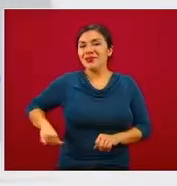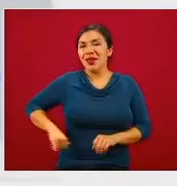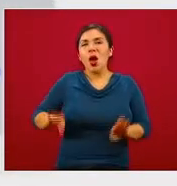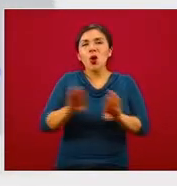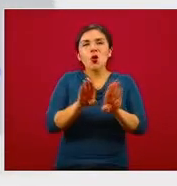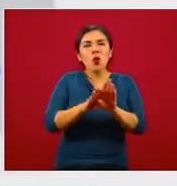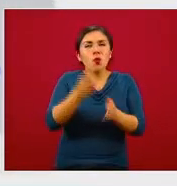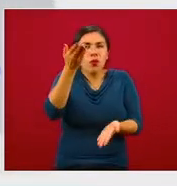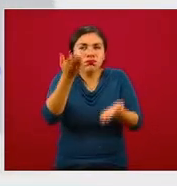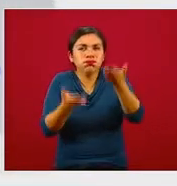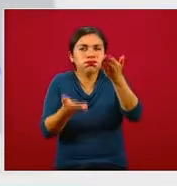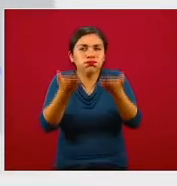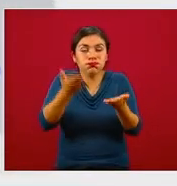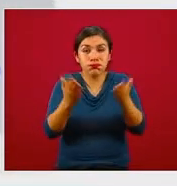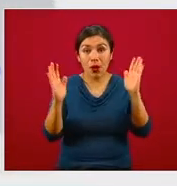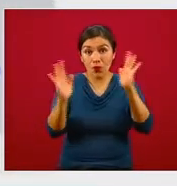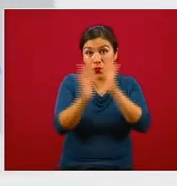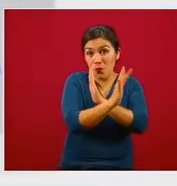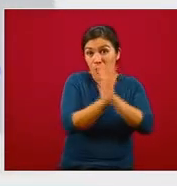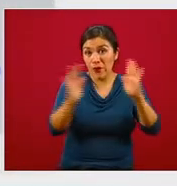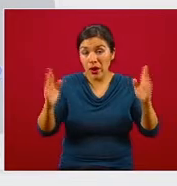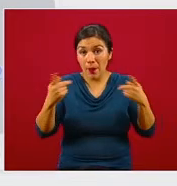42%.